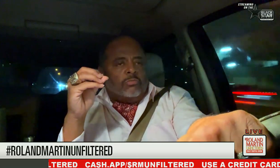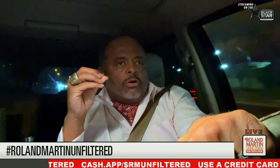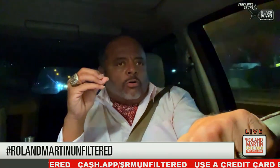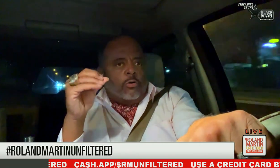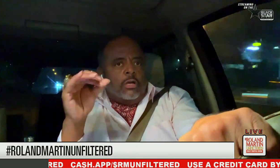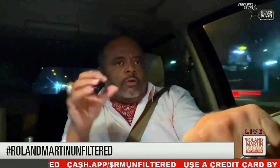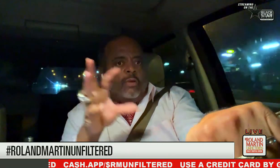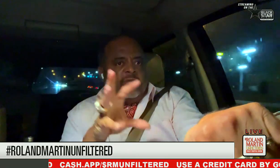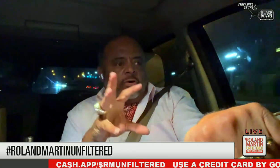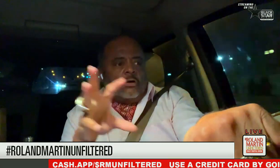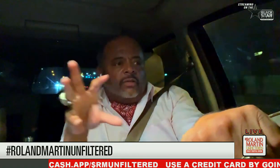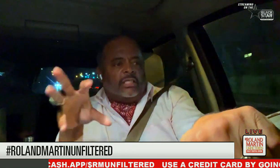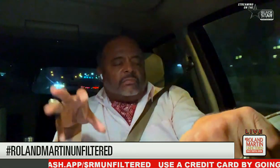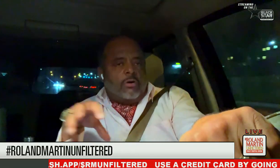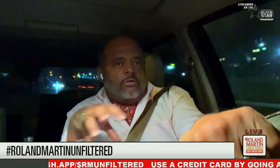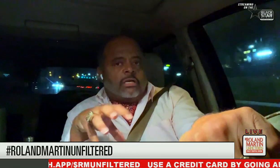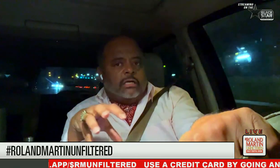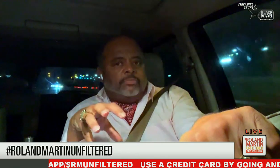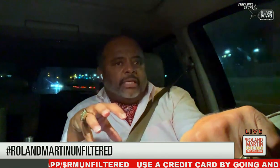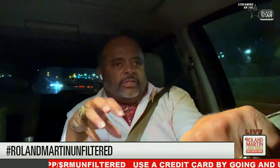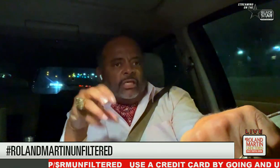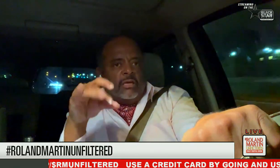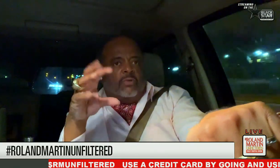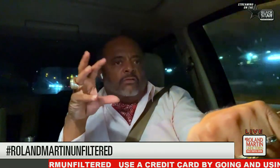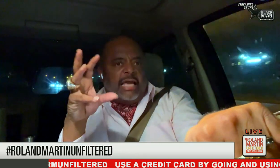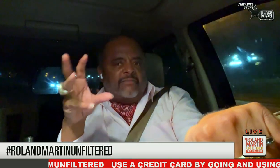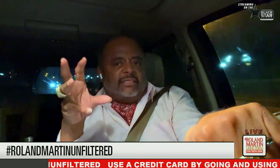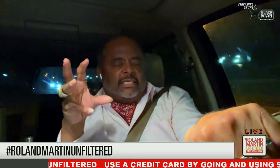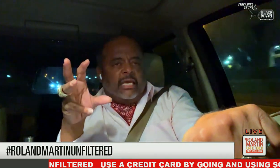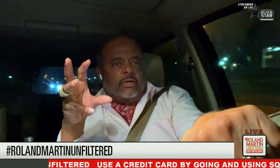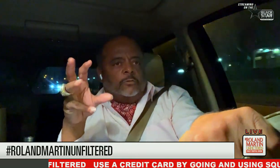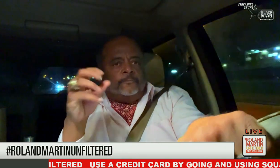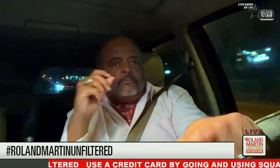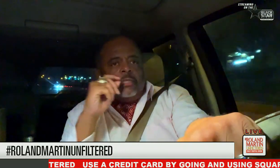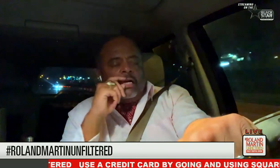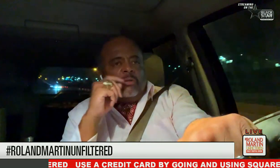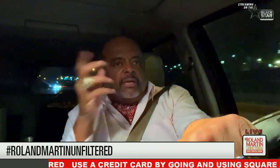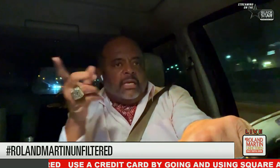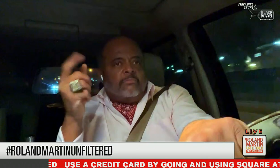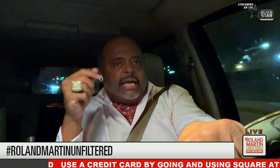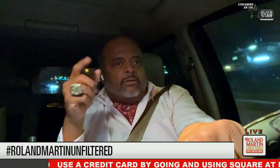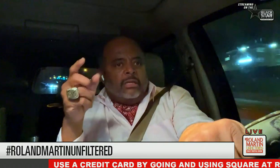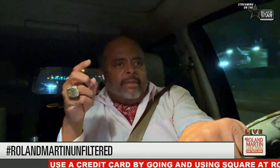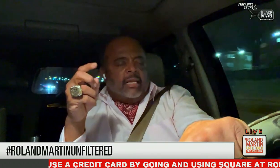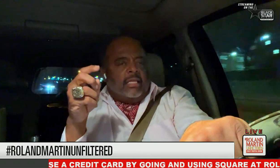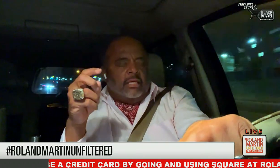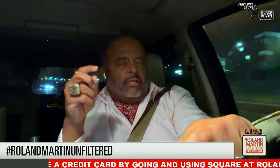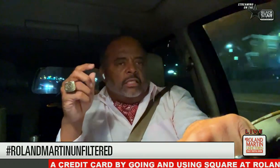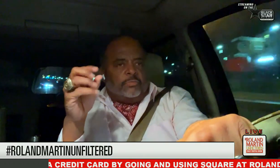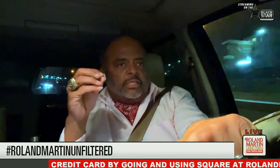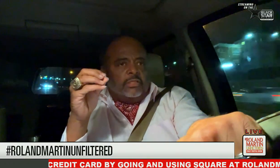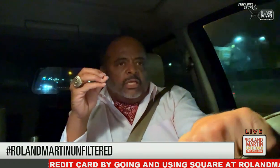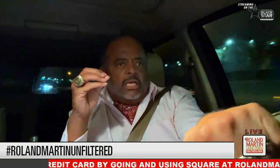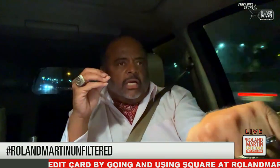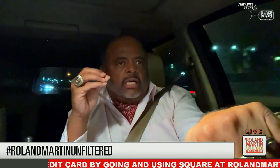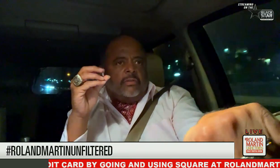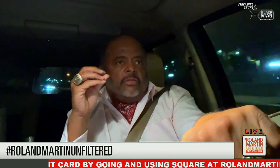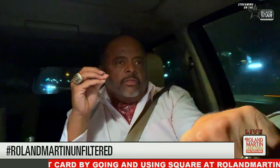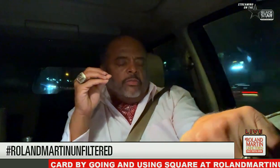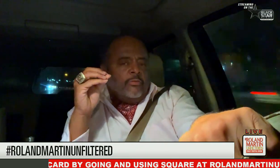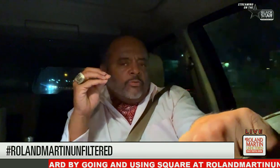too small. We have all these small companies. We don't have scale. I want to bring in Michael and Matt in on this